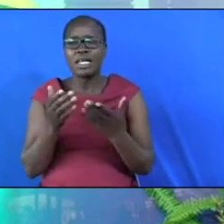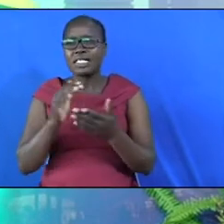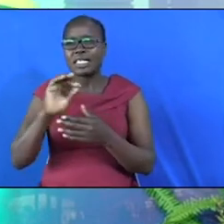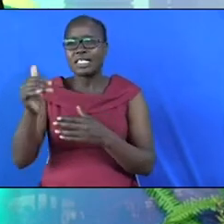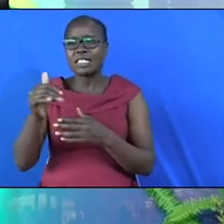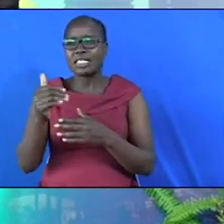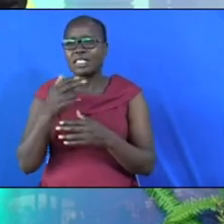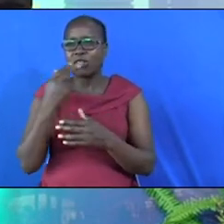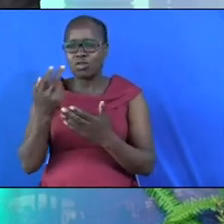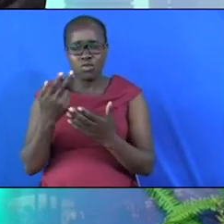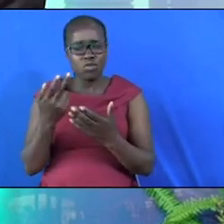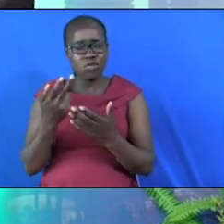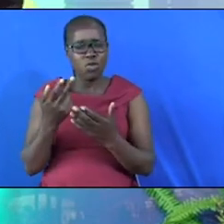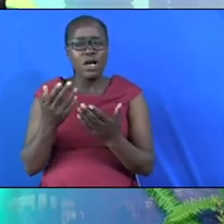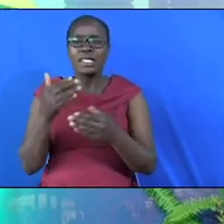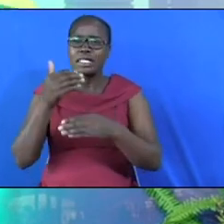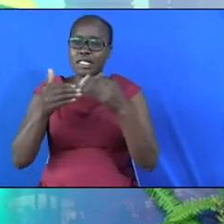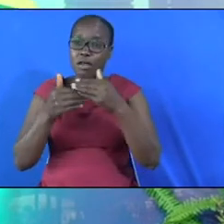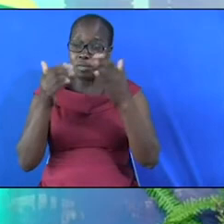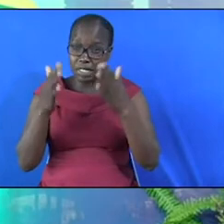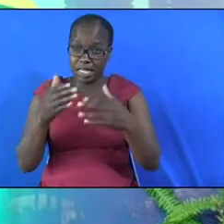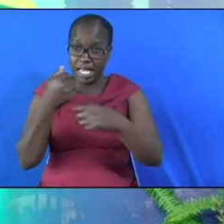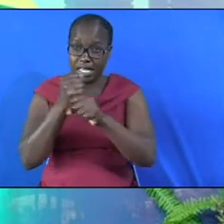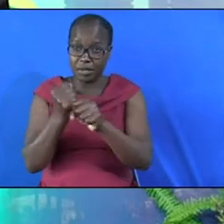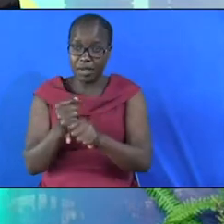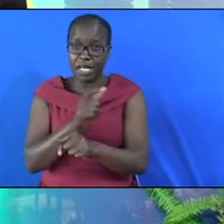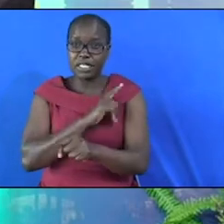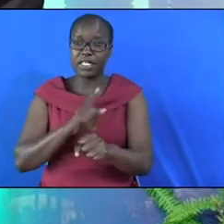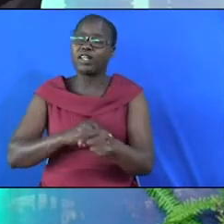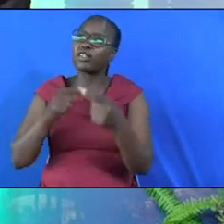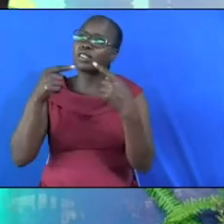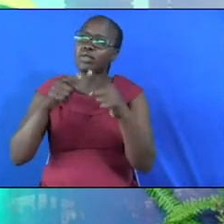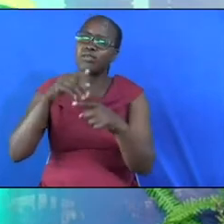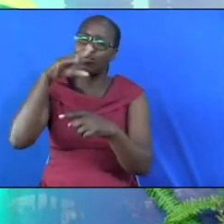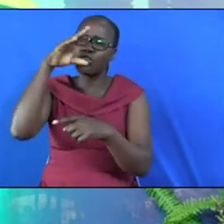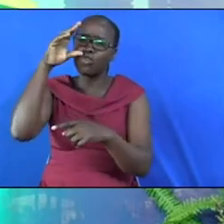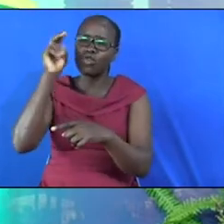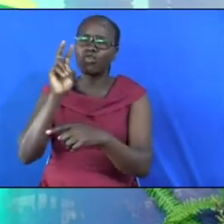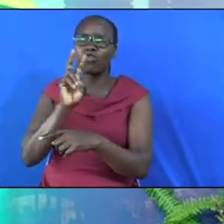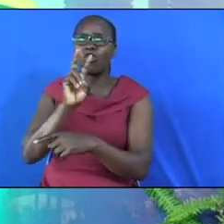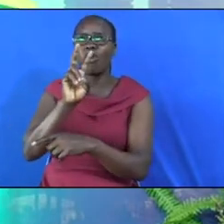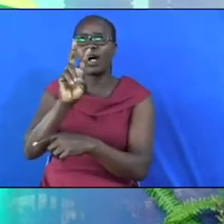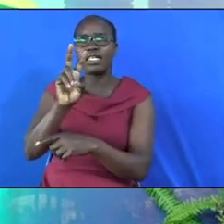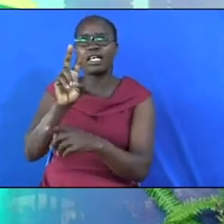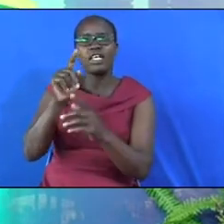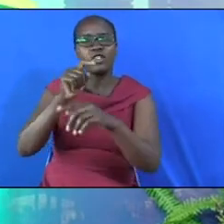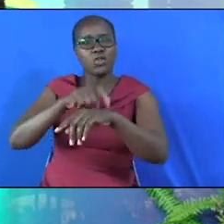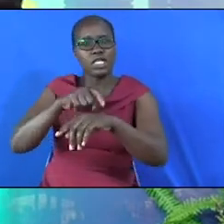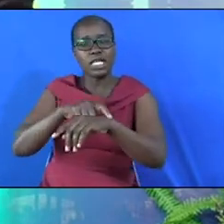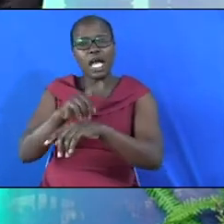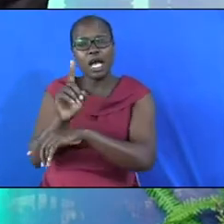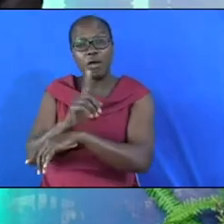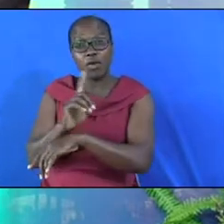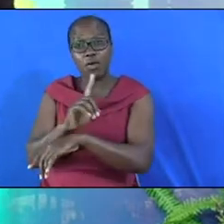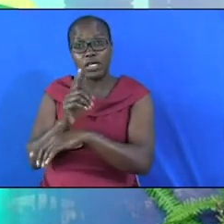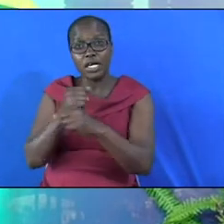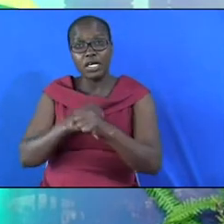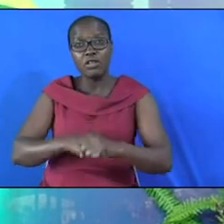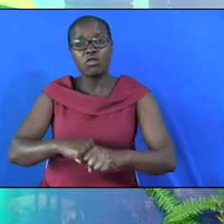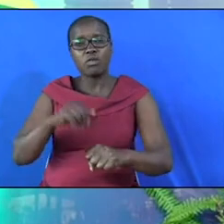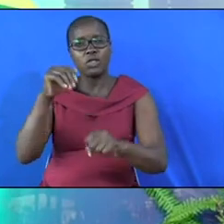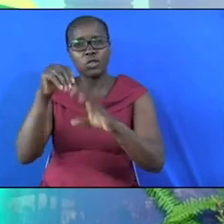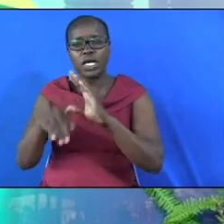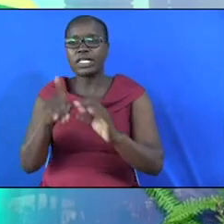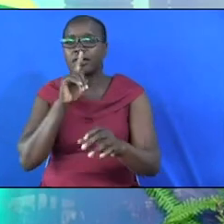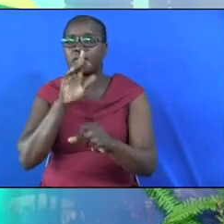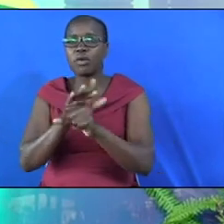with no foundation, whose builder and maker is the Lord. Moses looked forward to the time when he will be able to enter